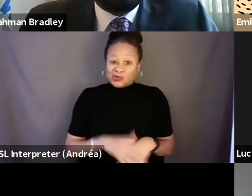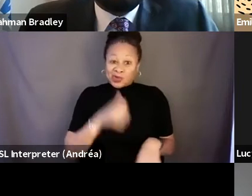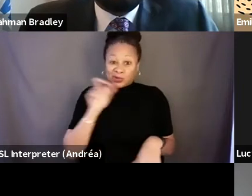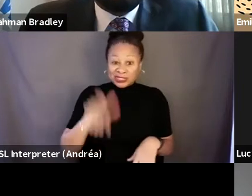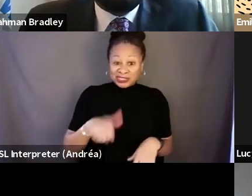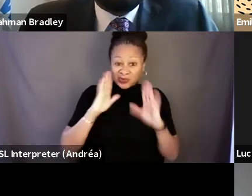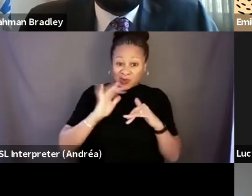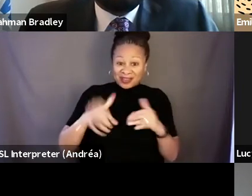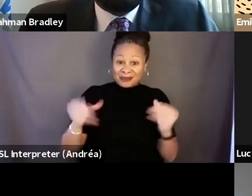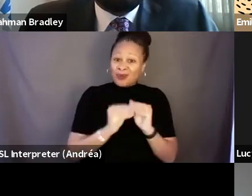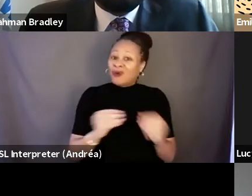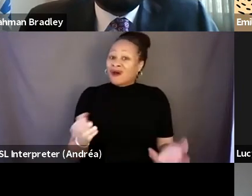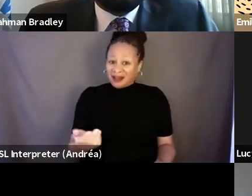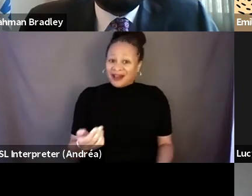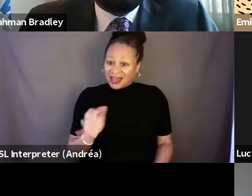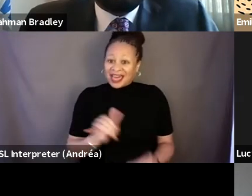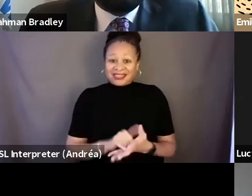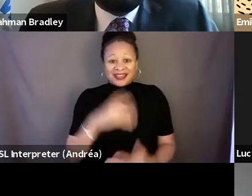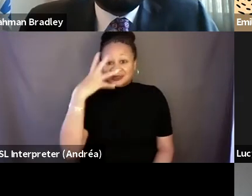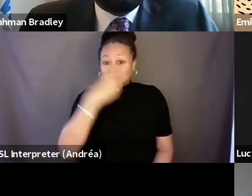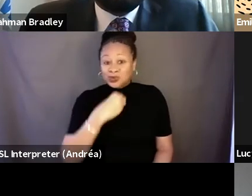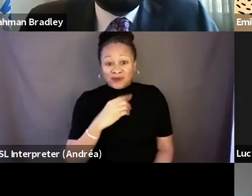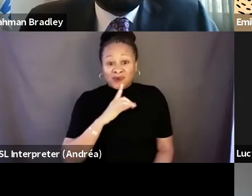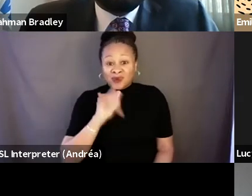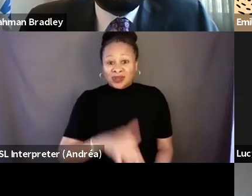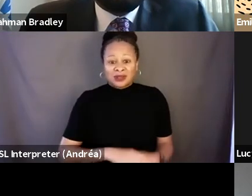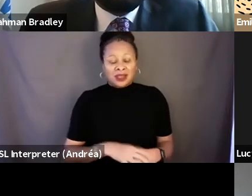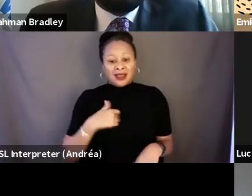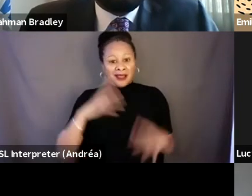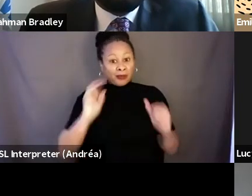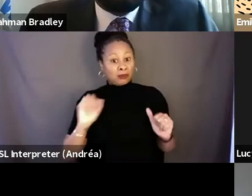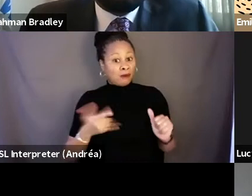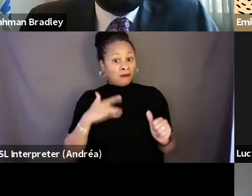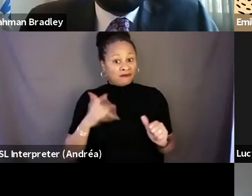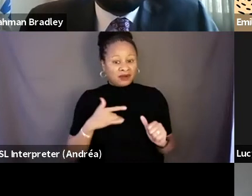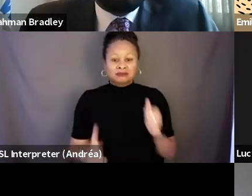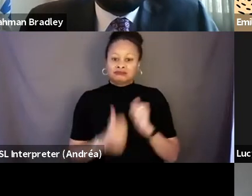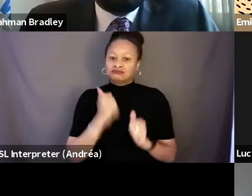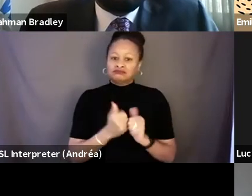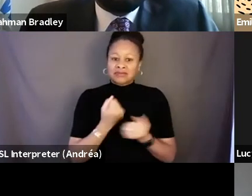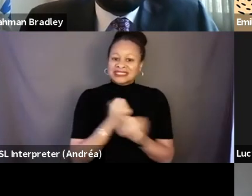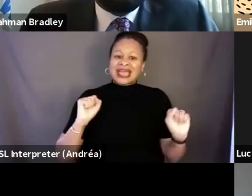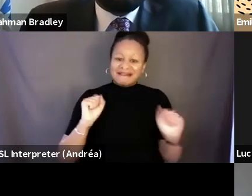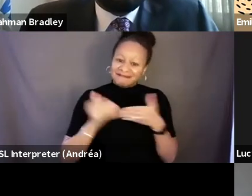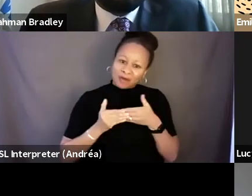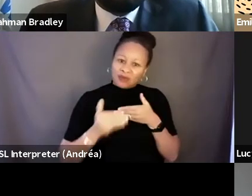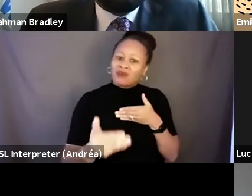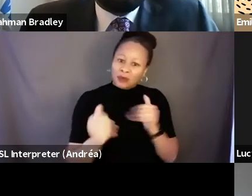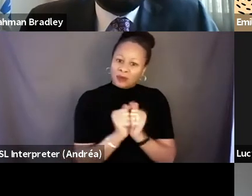with that anymore. And that is beautiful. I just hope that all of you feel mostly safe moving forward with